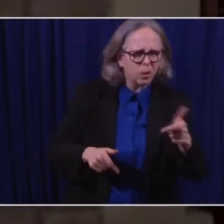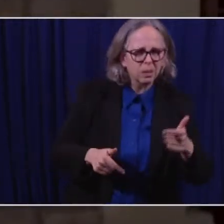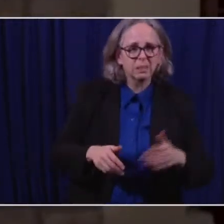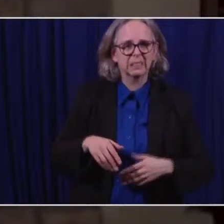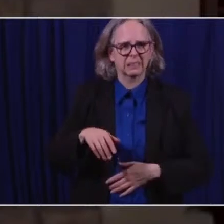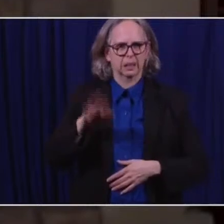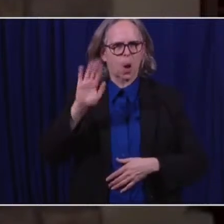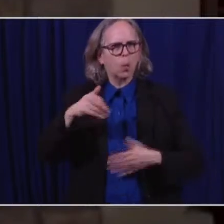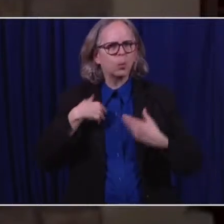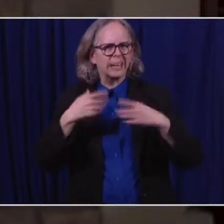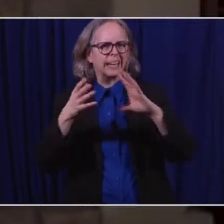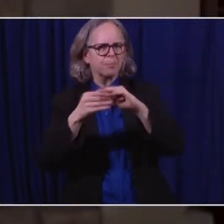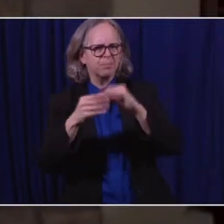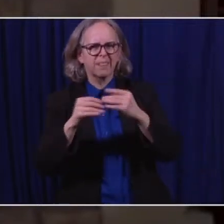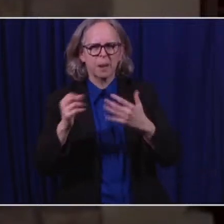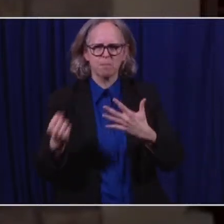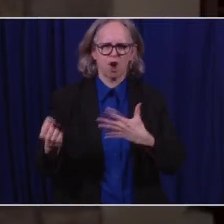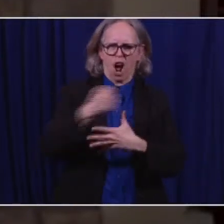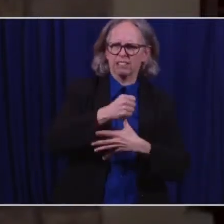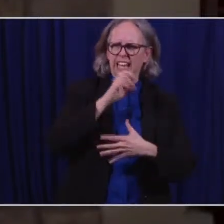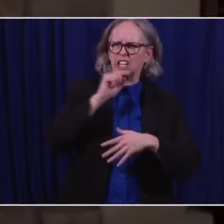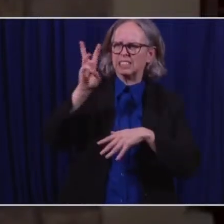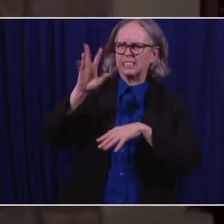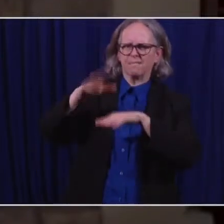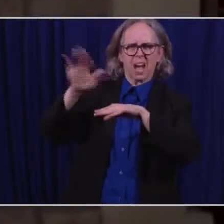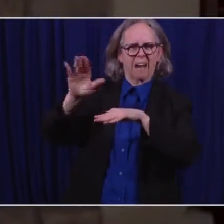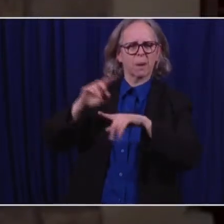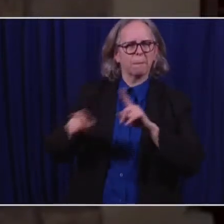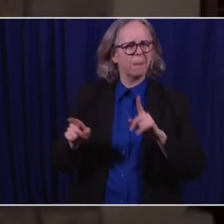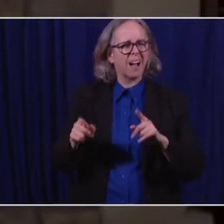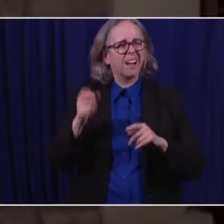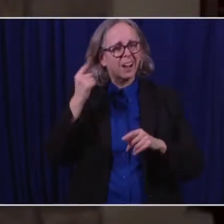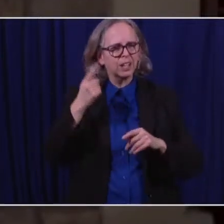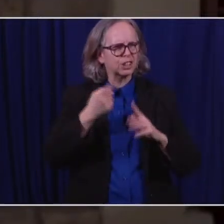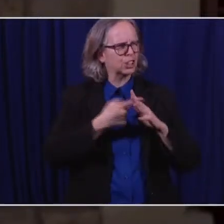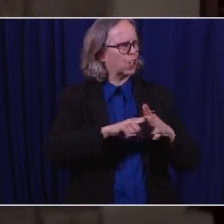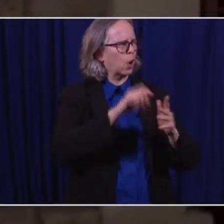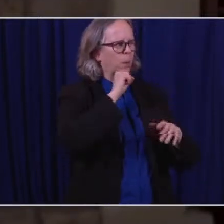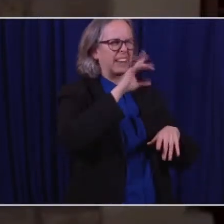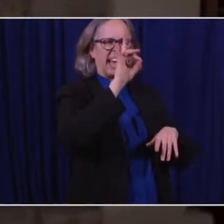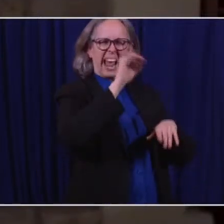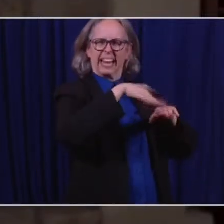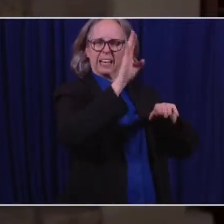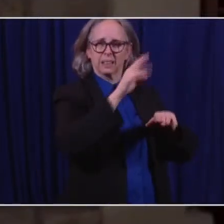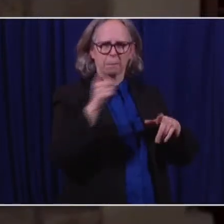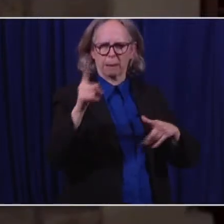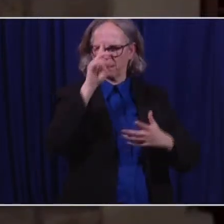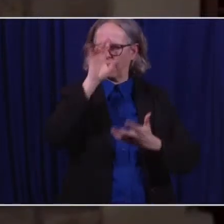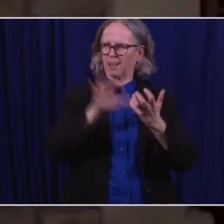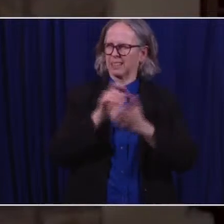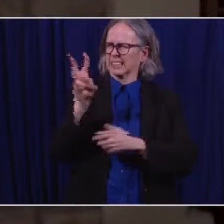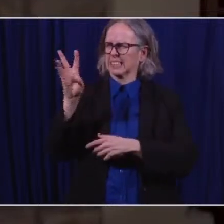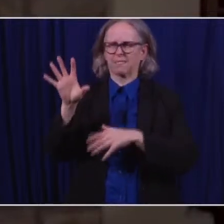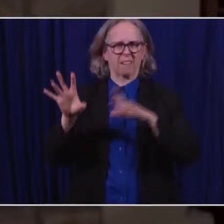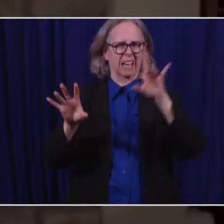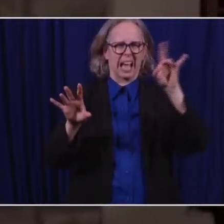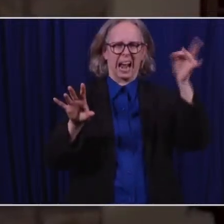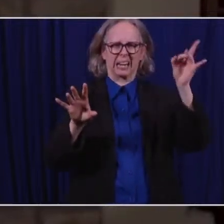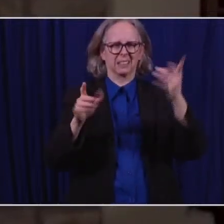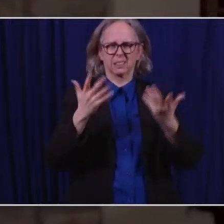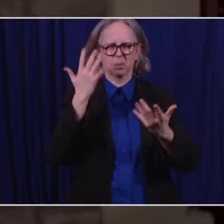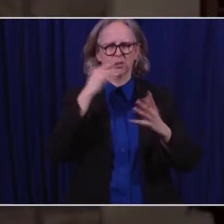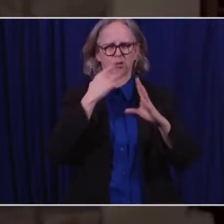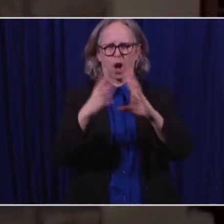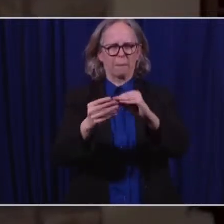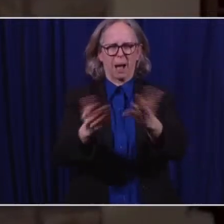And then some people, of course, heard 65. So we've outlined it. We want to be consistent. We're going to continue to do that. And we're going to continue to